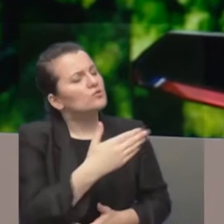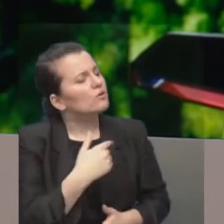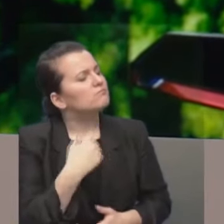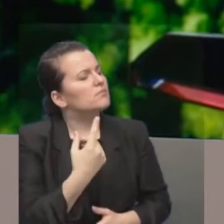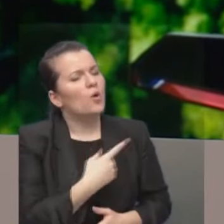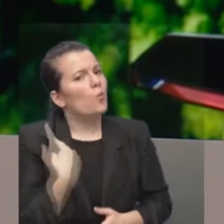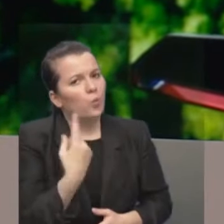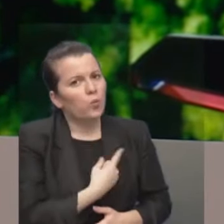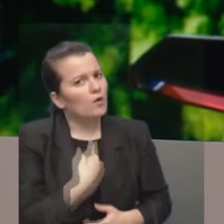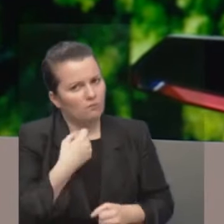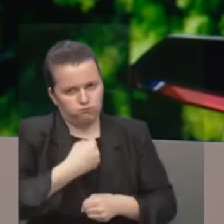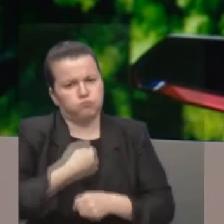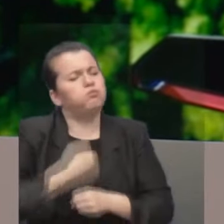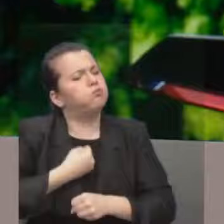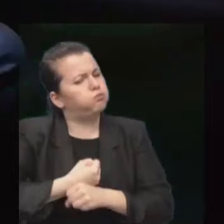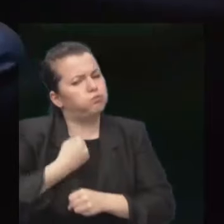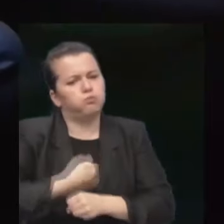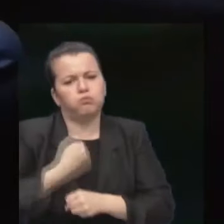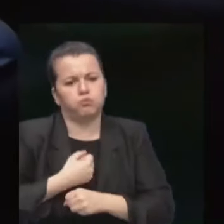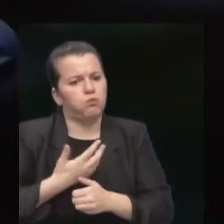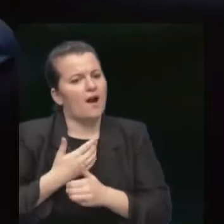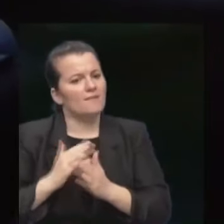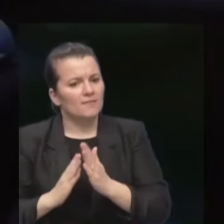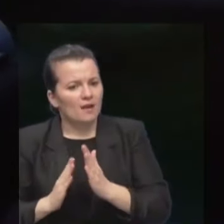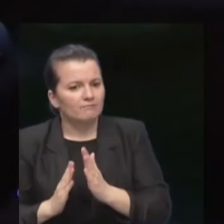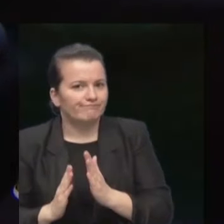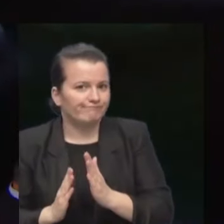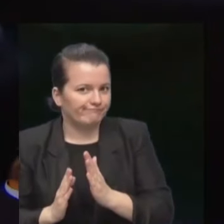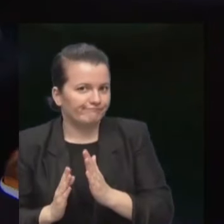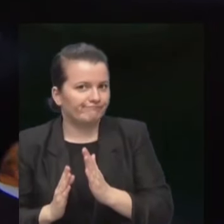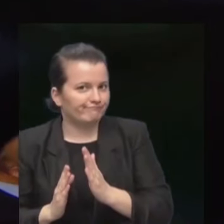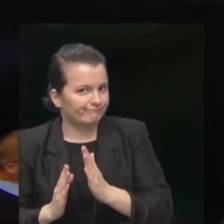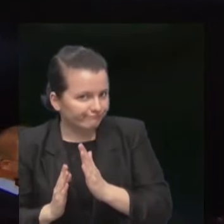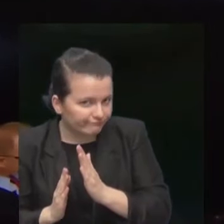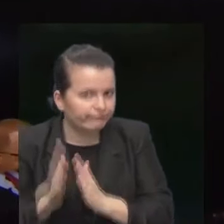are working hard on improving quality,